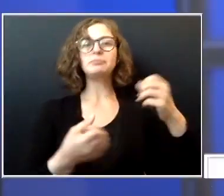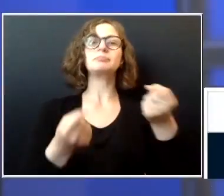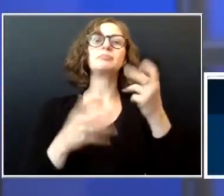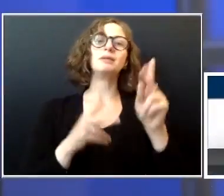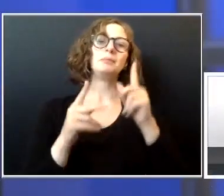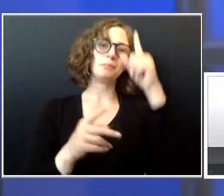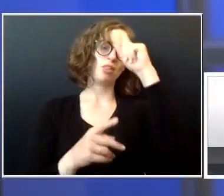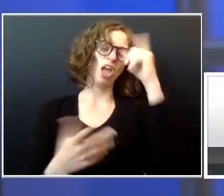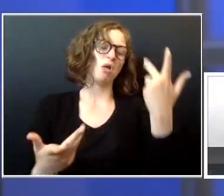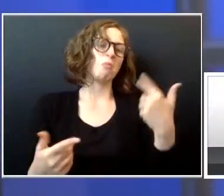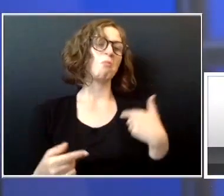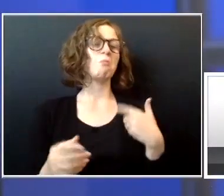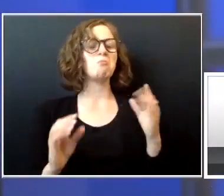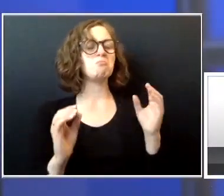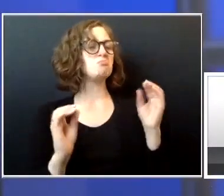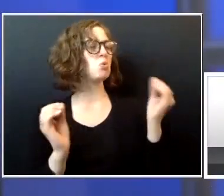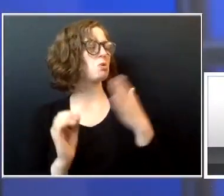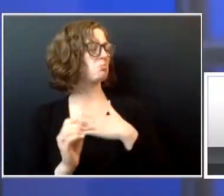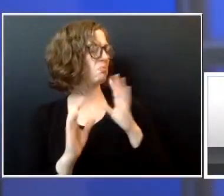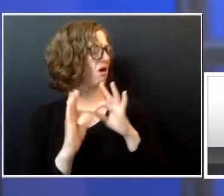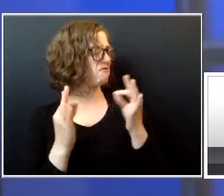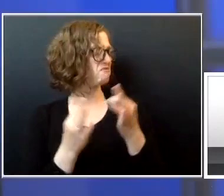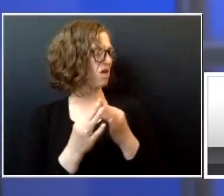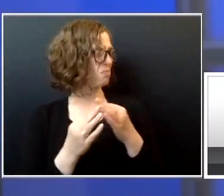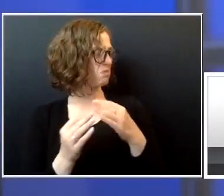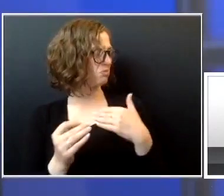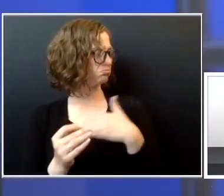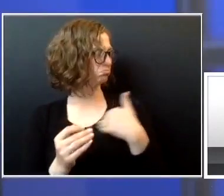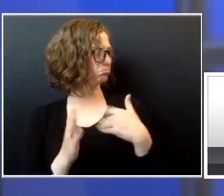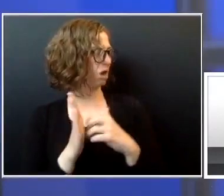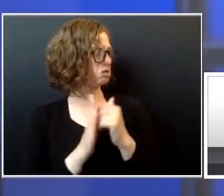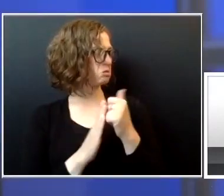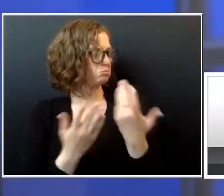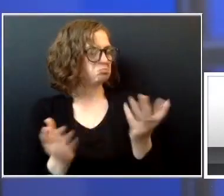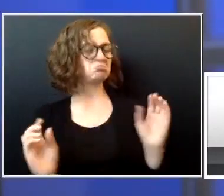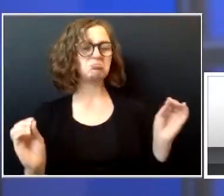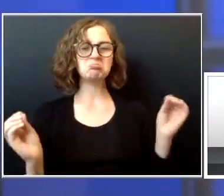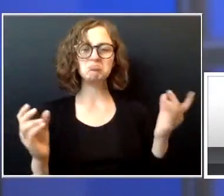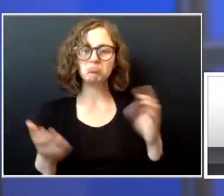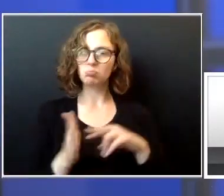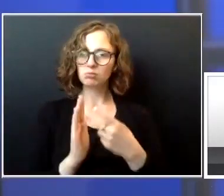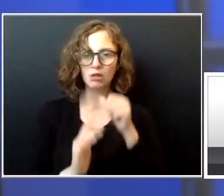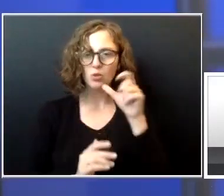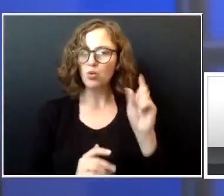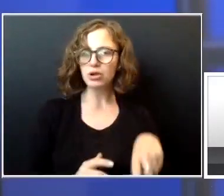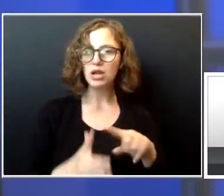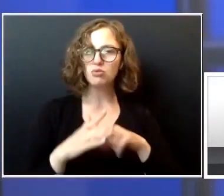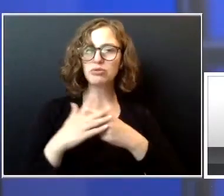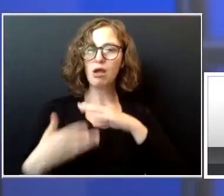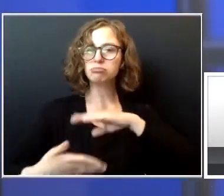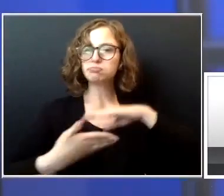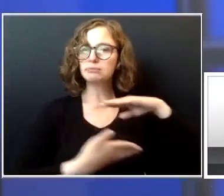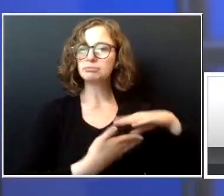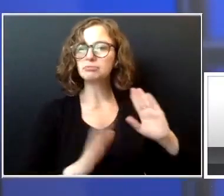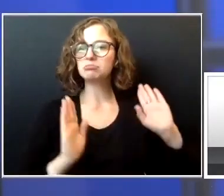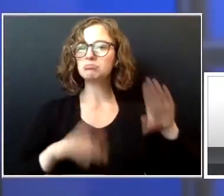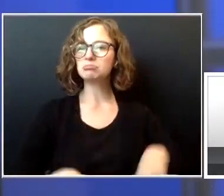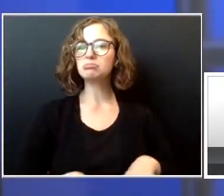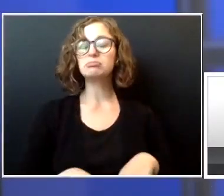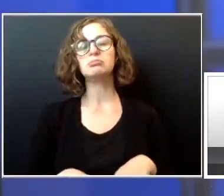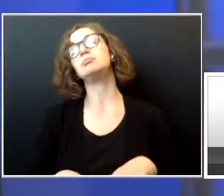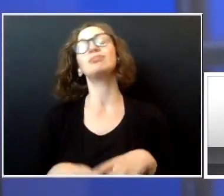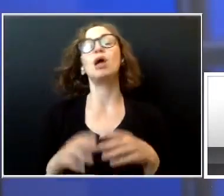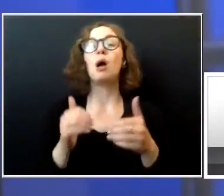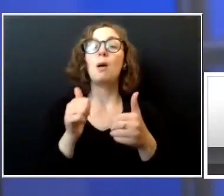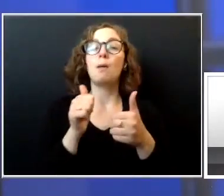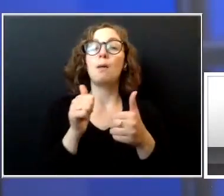breast cancer, so I don't need to start screening and I don't need to, get a mammogram. In fact, most of the people diagnosed with breast cancer don't have